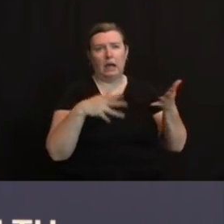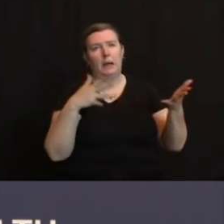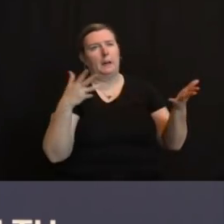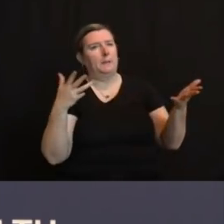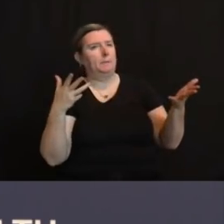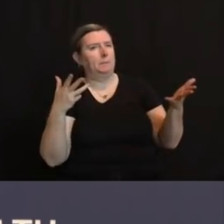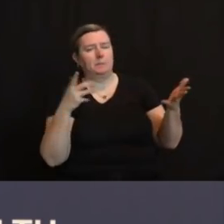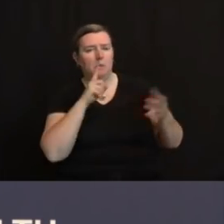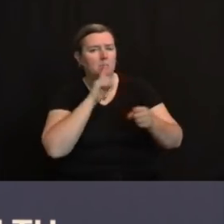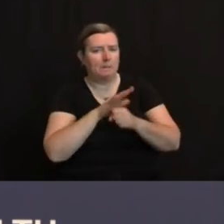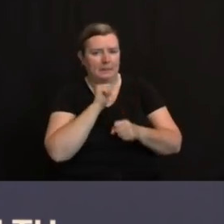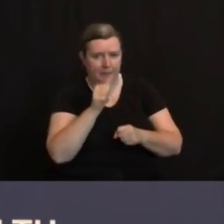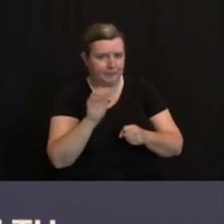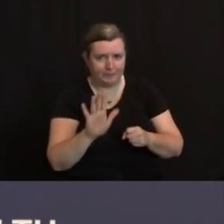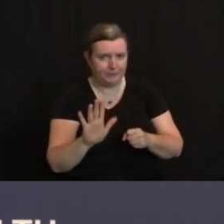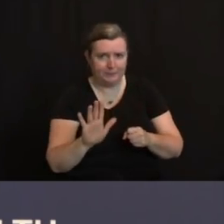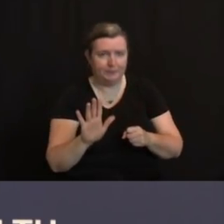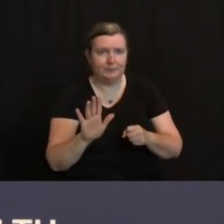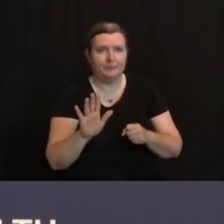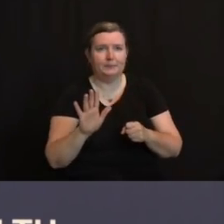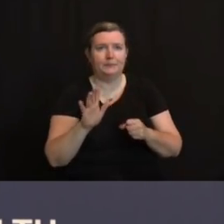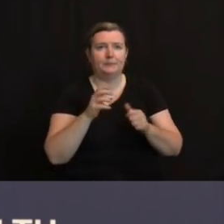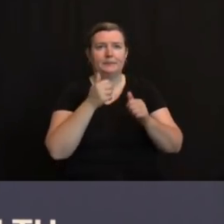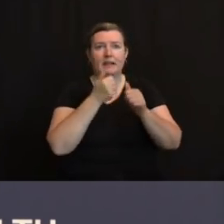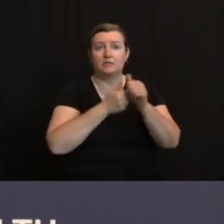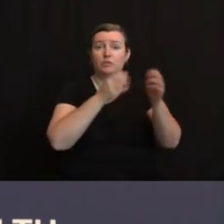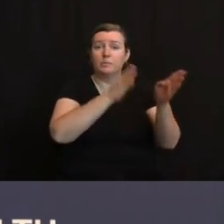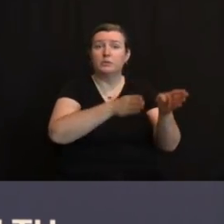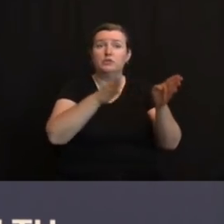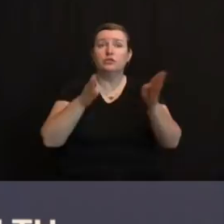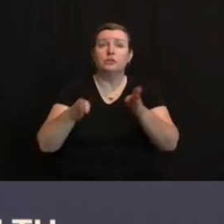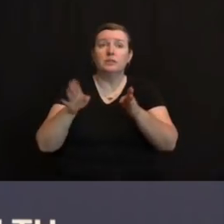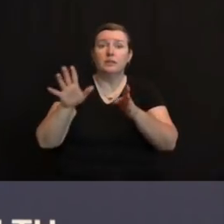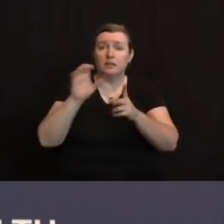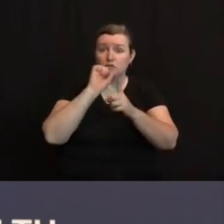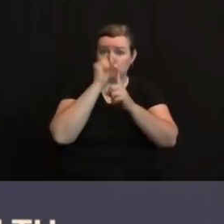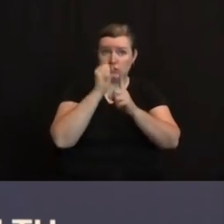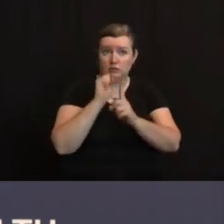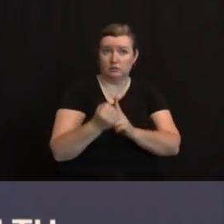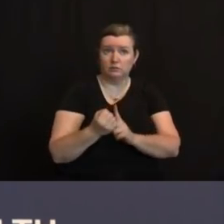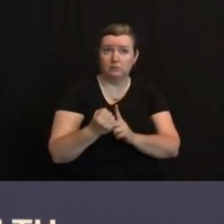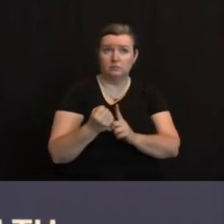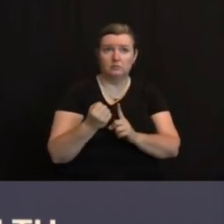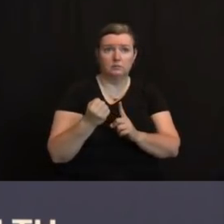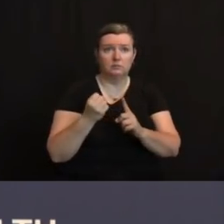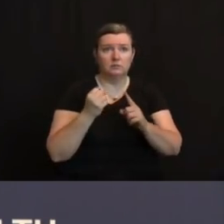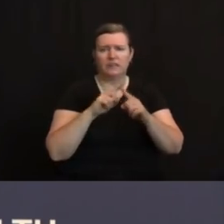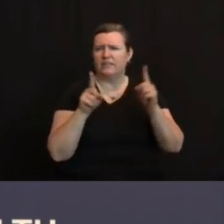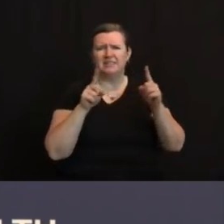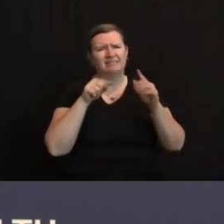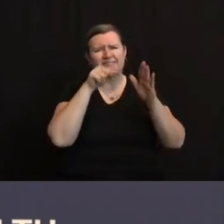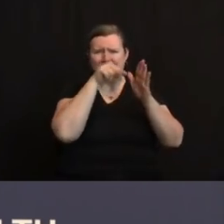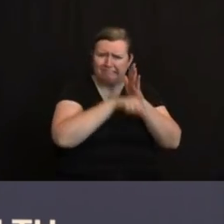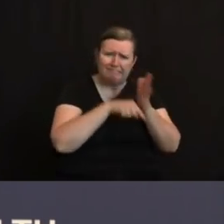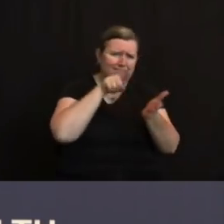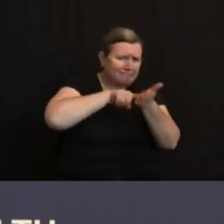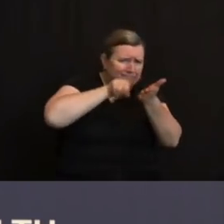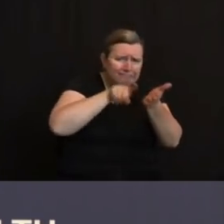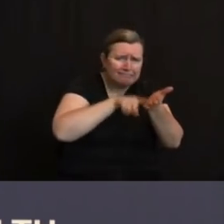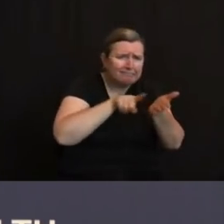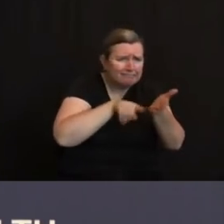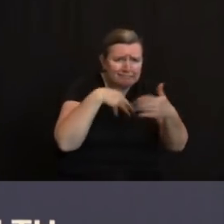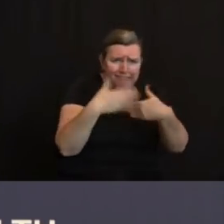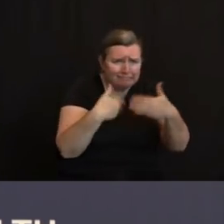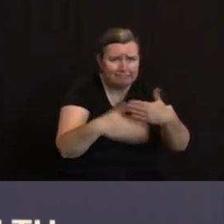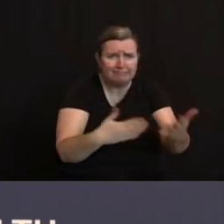signed, each case is ultimately thoroughly reviewed by both the Emergency